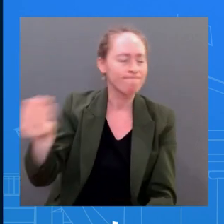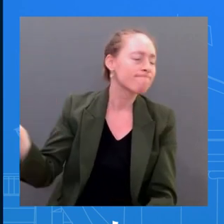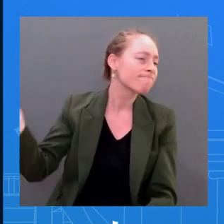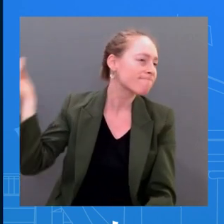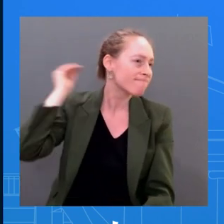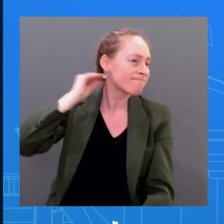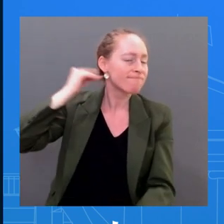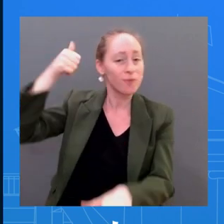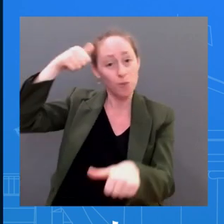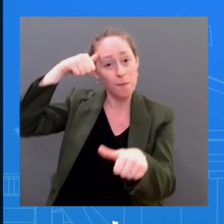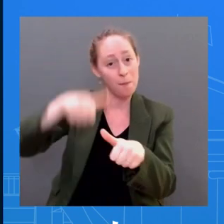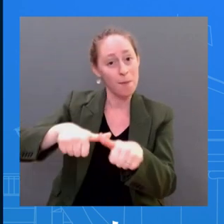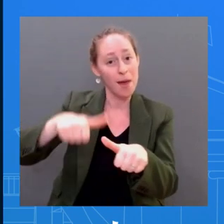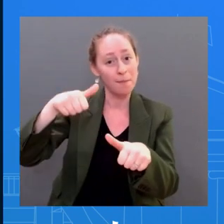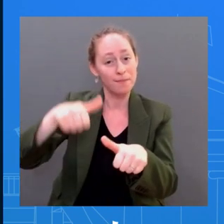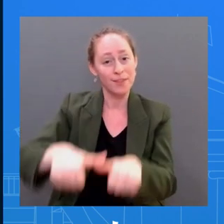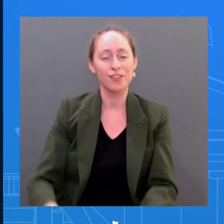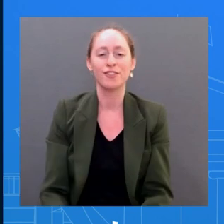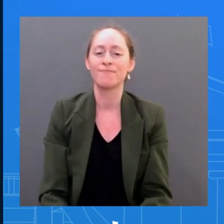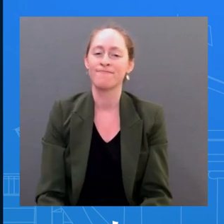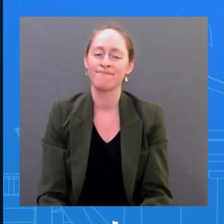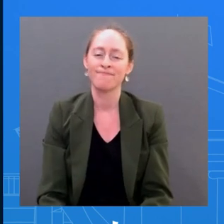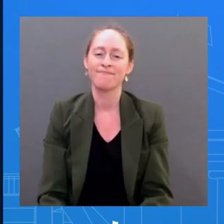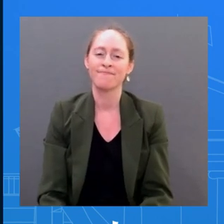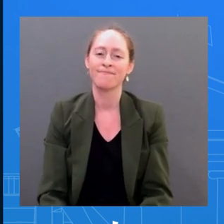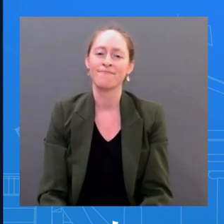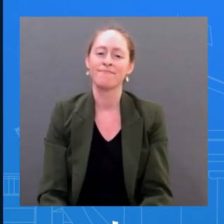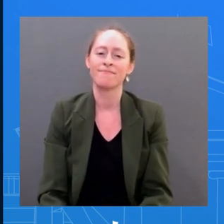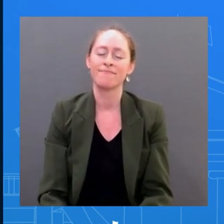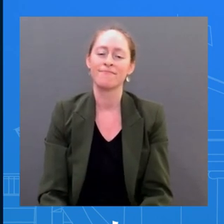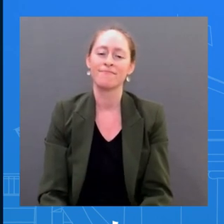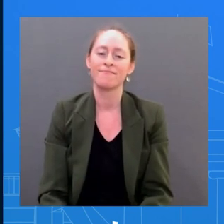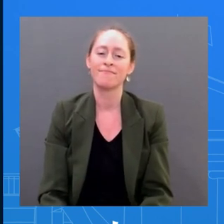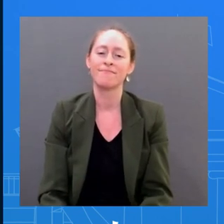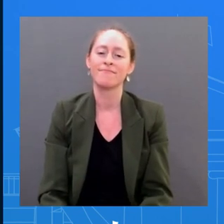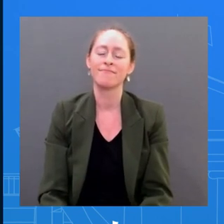by making the loss of these lives